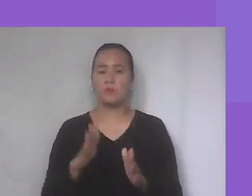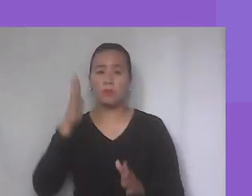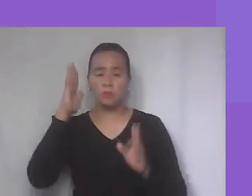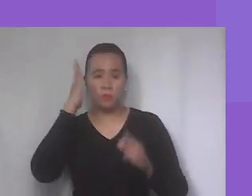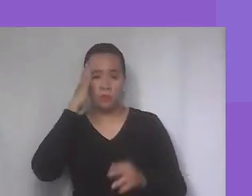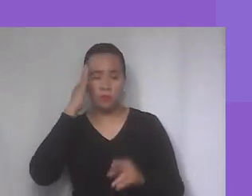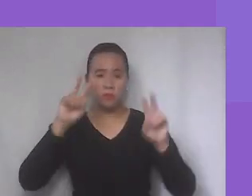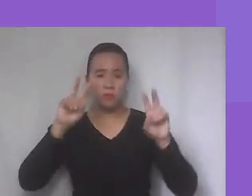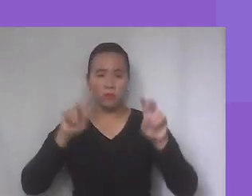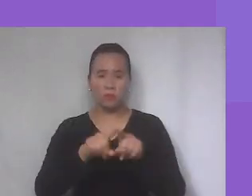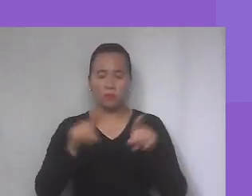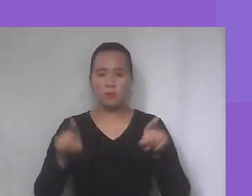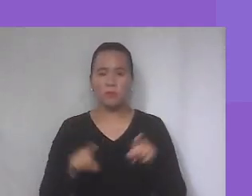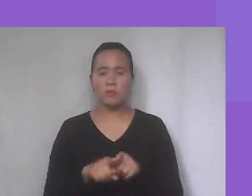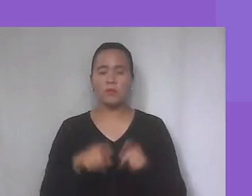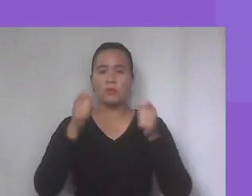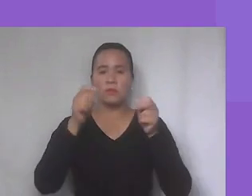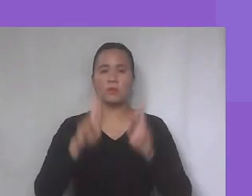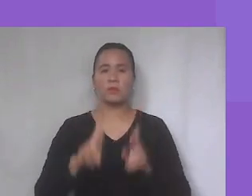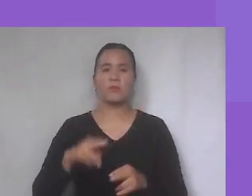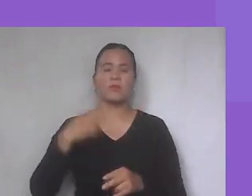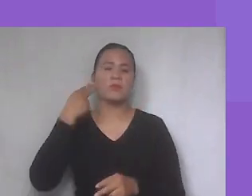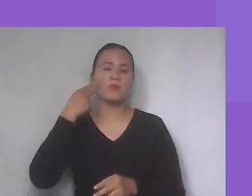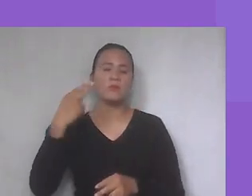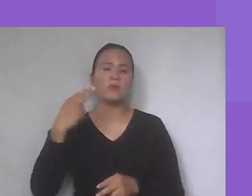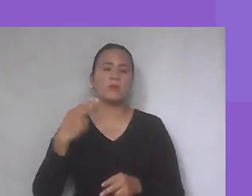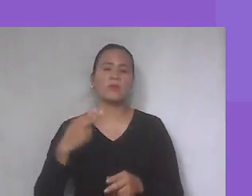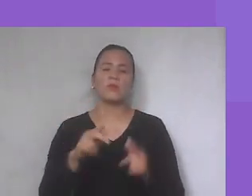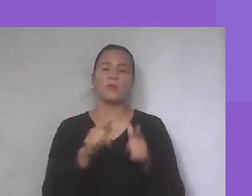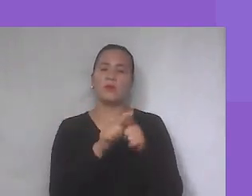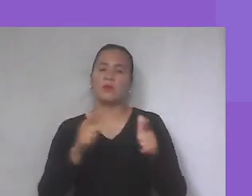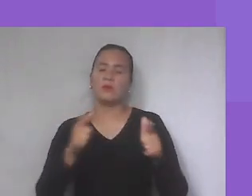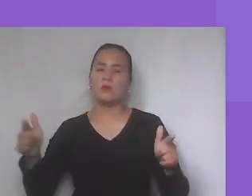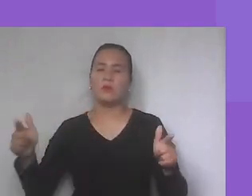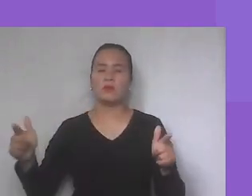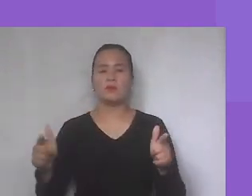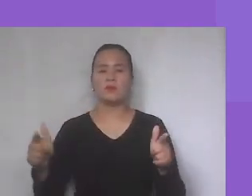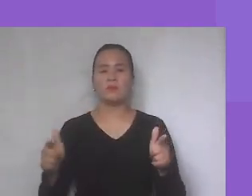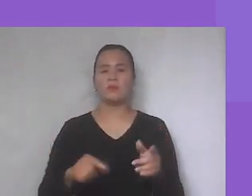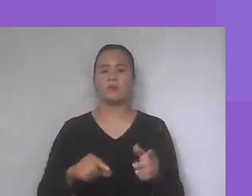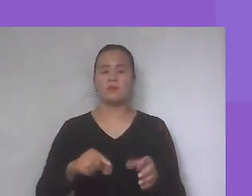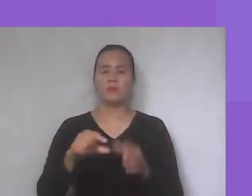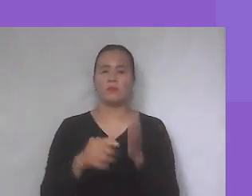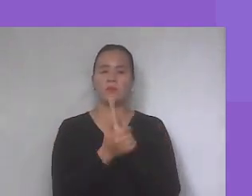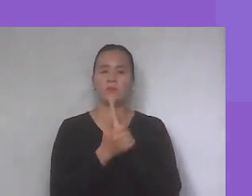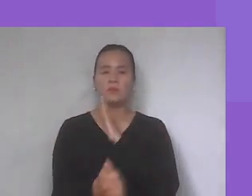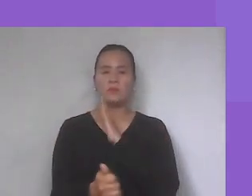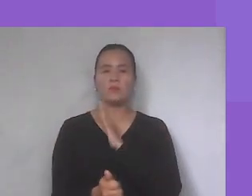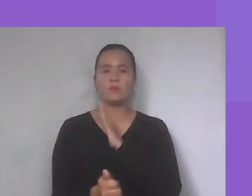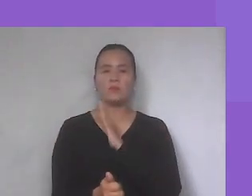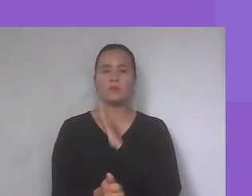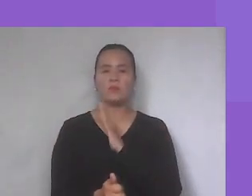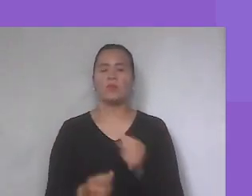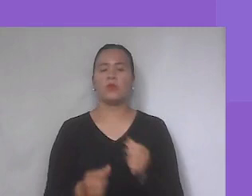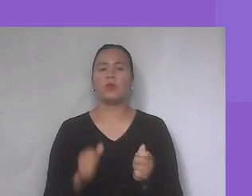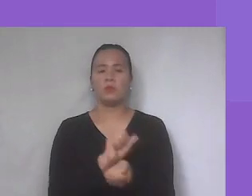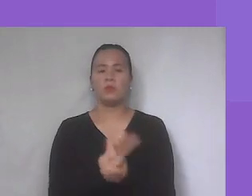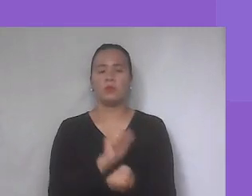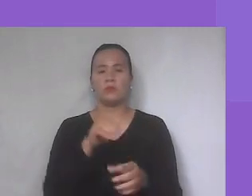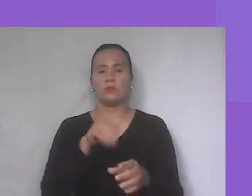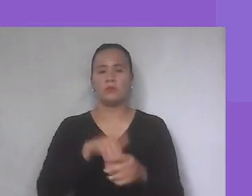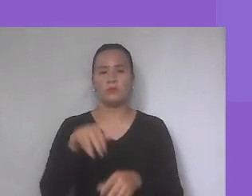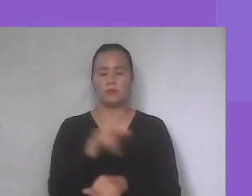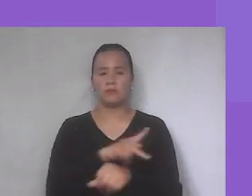Hazel, is a literacy specialist. She is in the board of directors of the Philippine Dyslexia Foundation, and